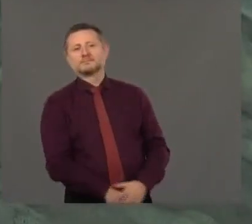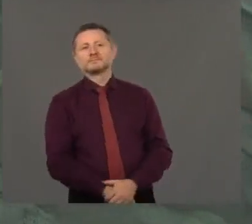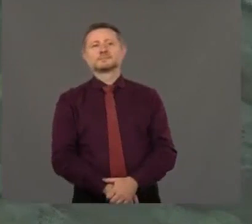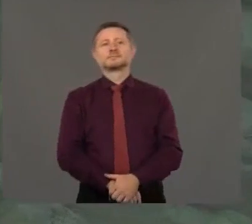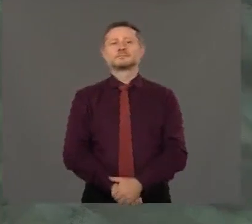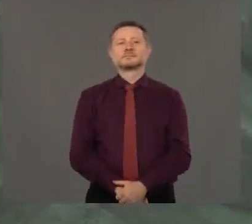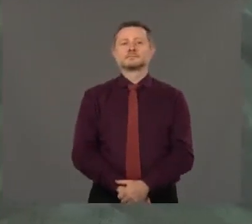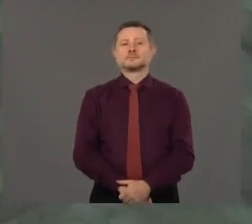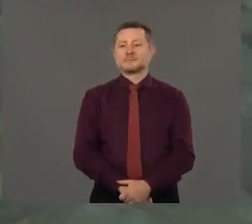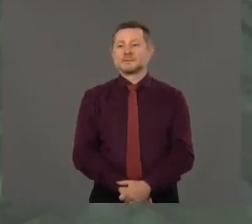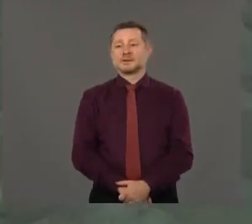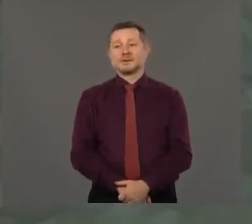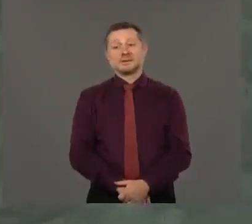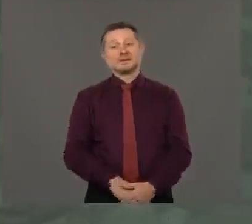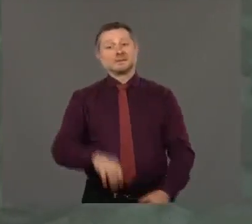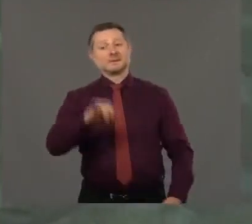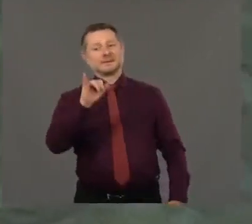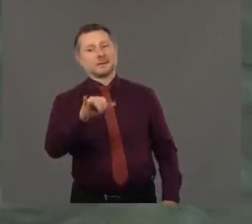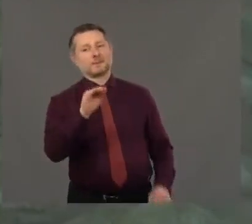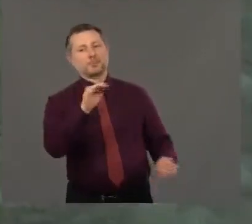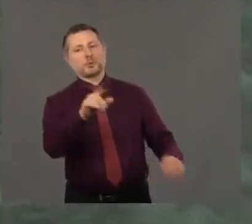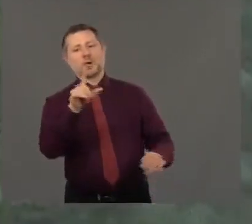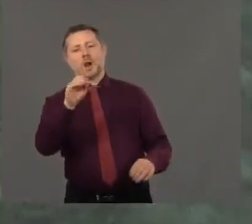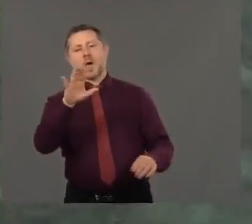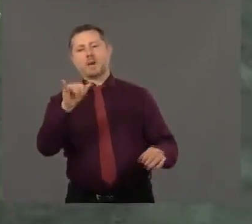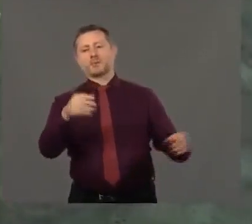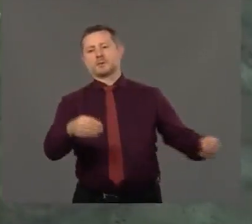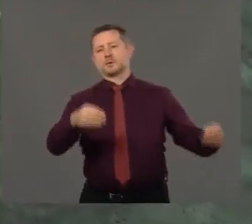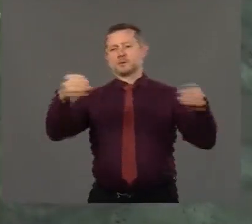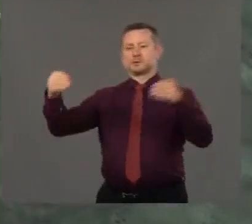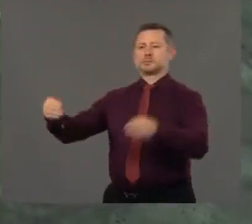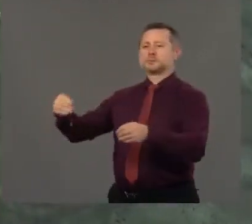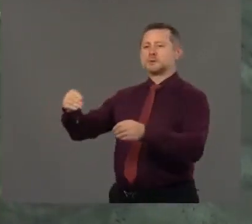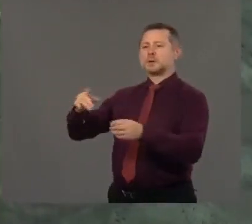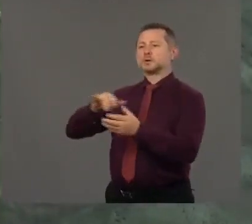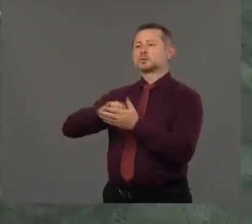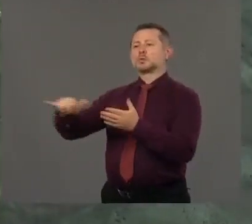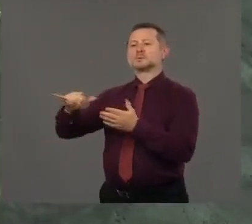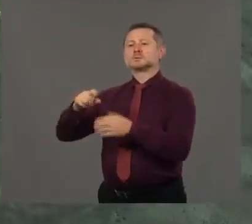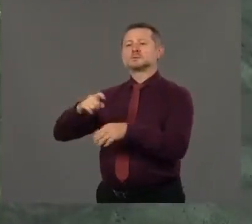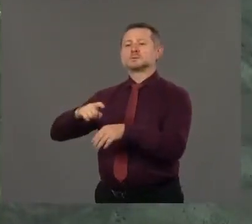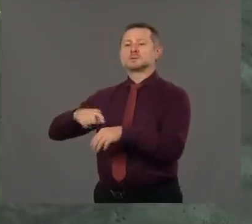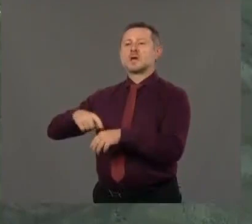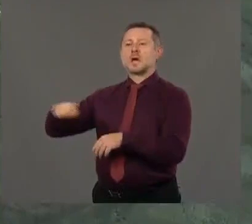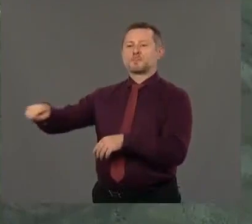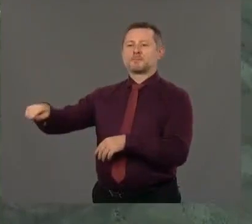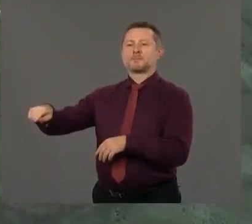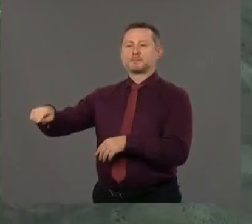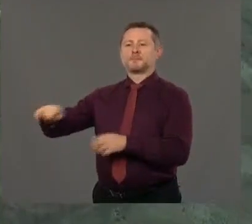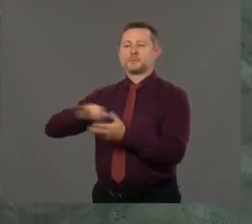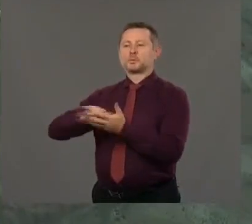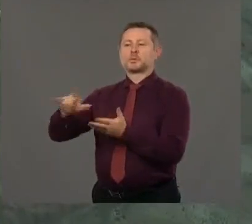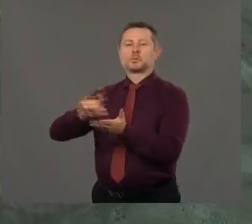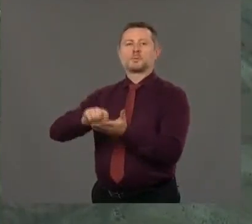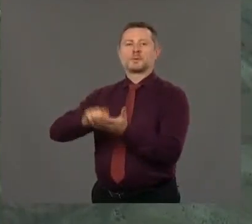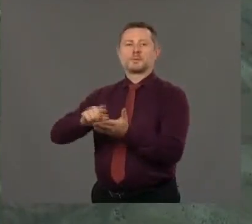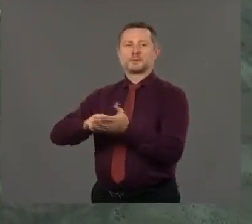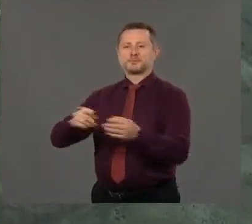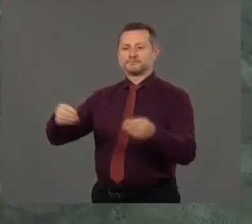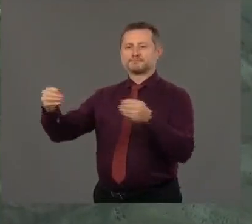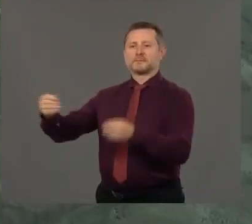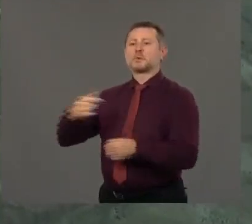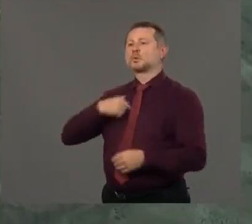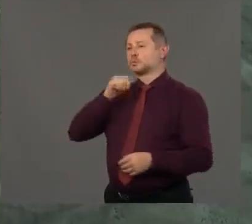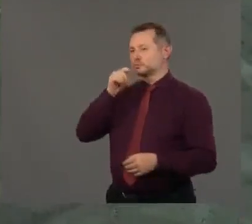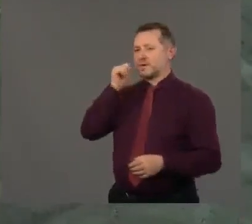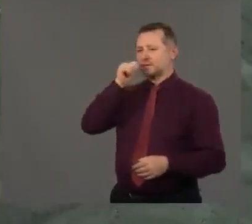I'm going to put this in the lobby of the New York Times. I thought it was a suitable location. Actually, I bring it with me wherever I go.